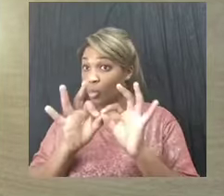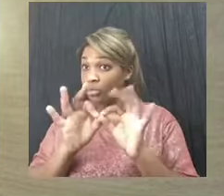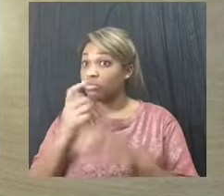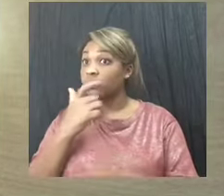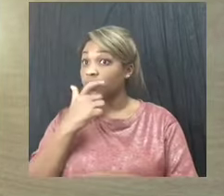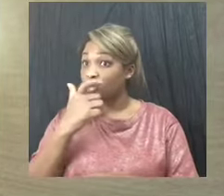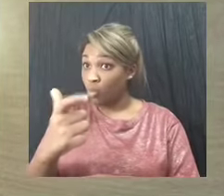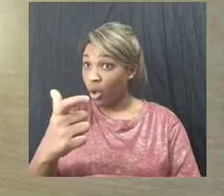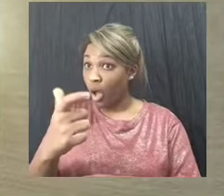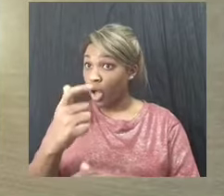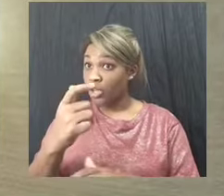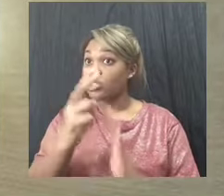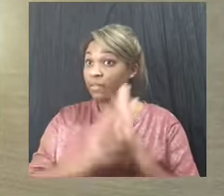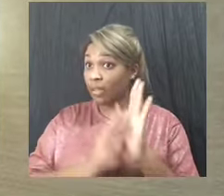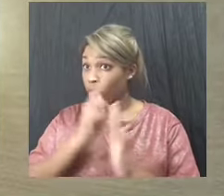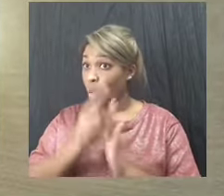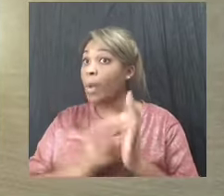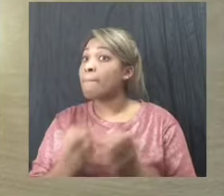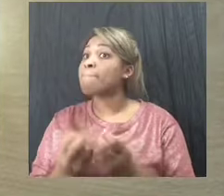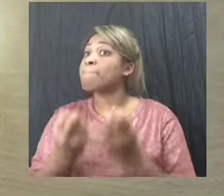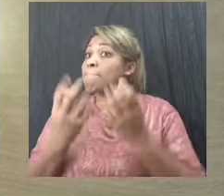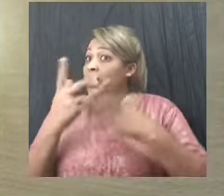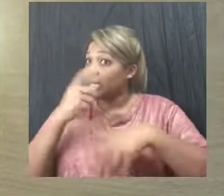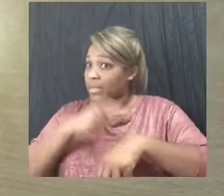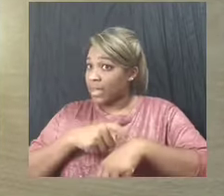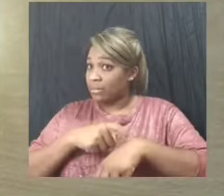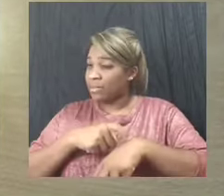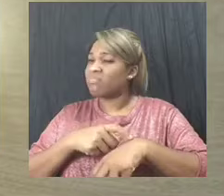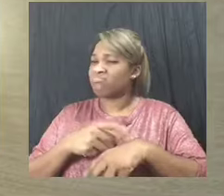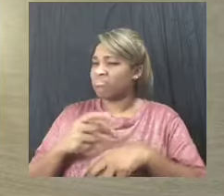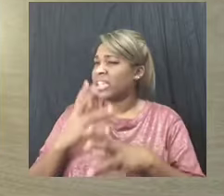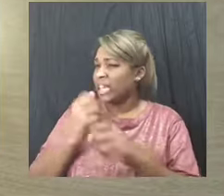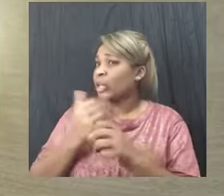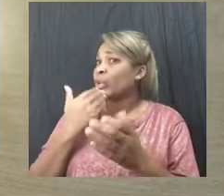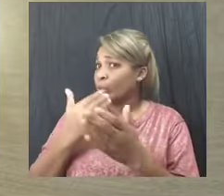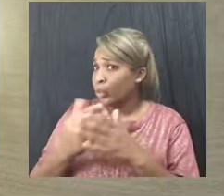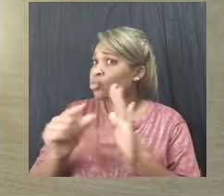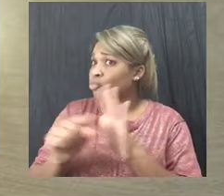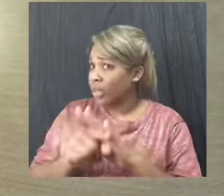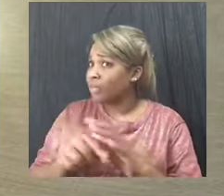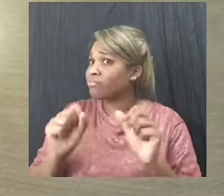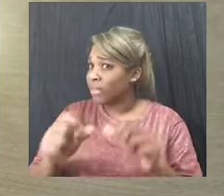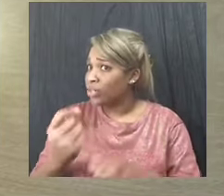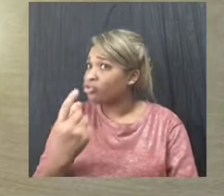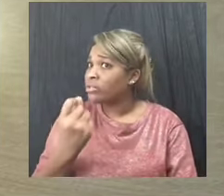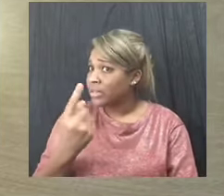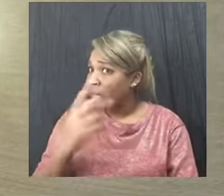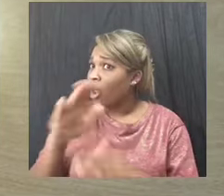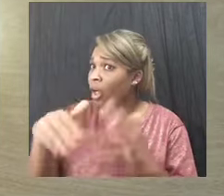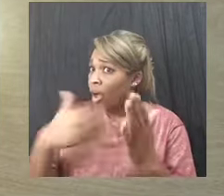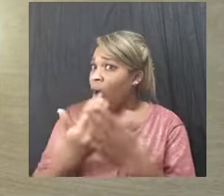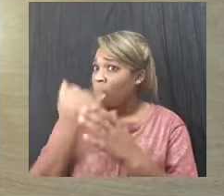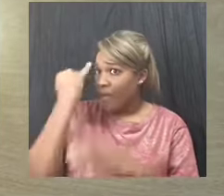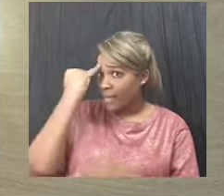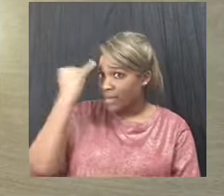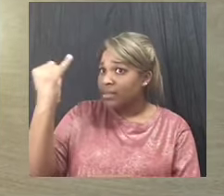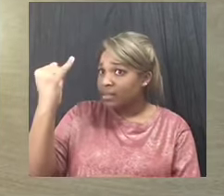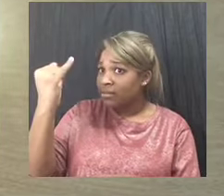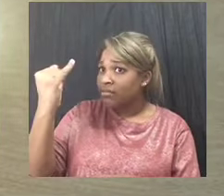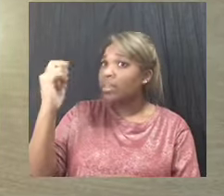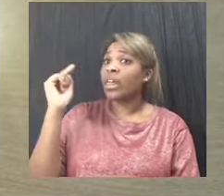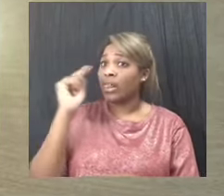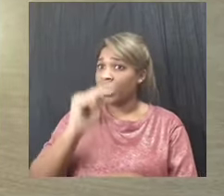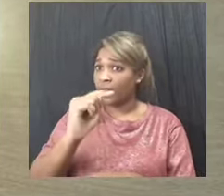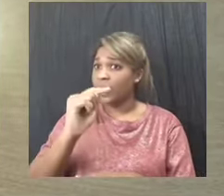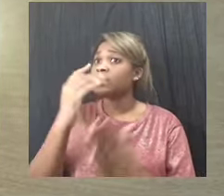video several times so you can get a good grade and you can understand all of the ideas on this